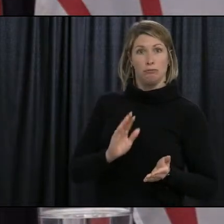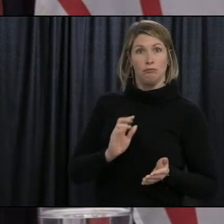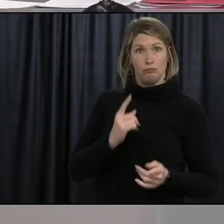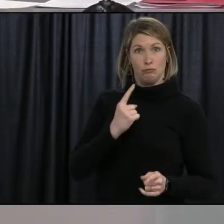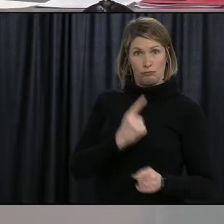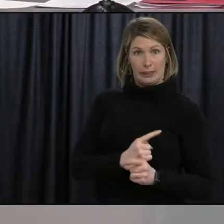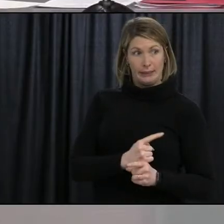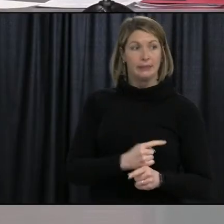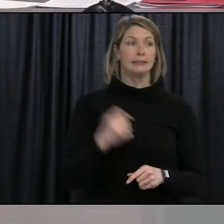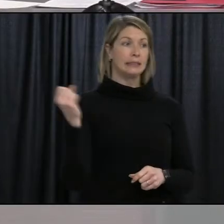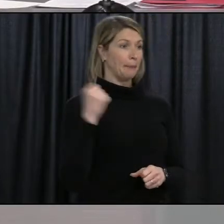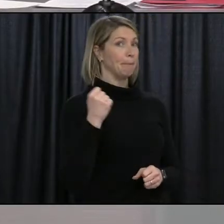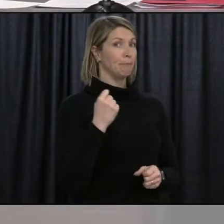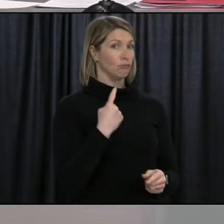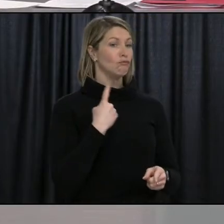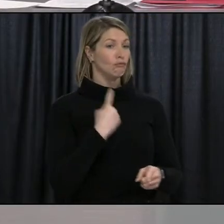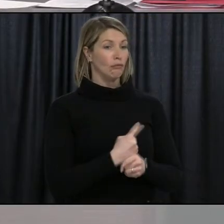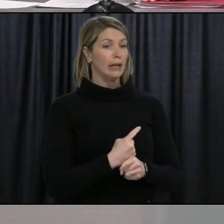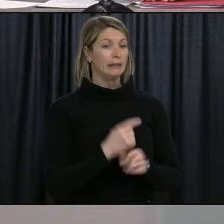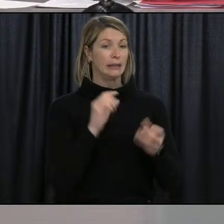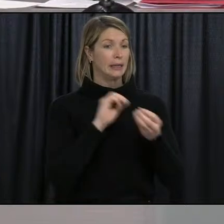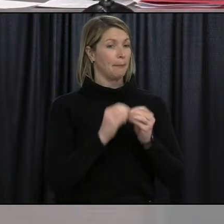That's correct.